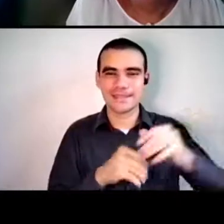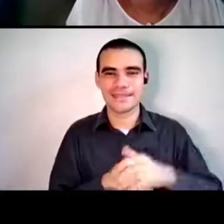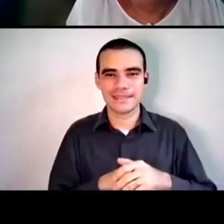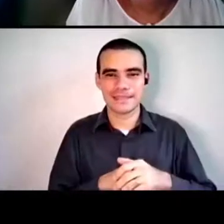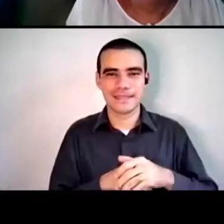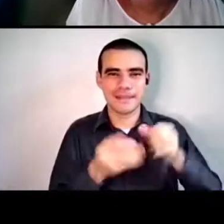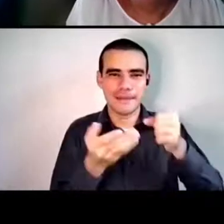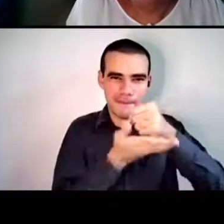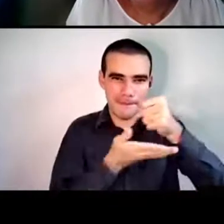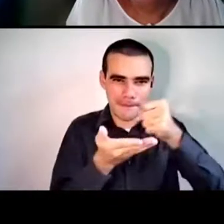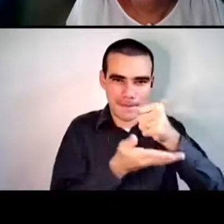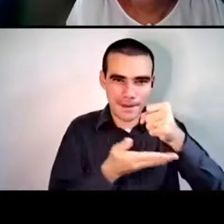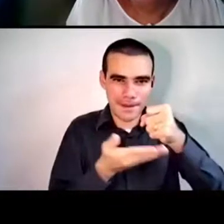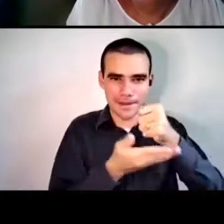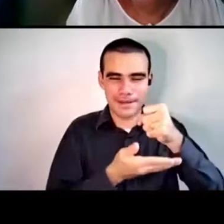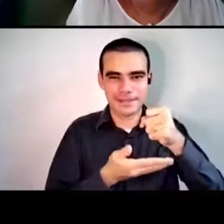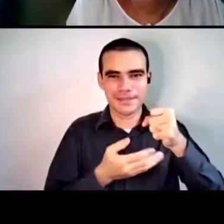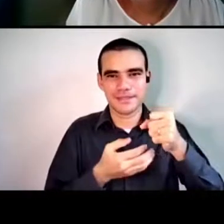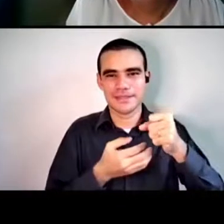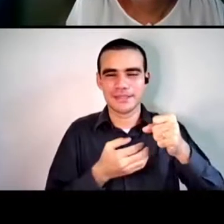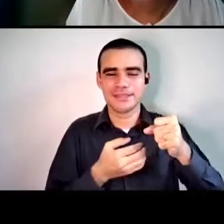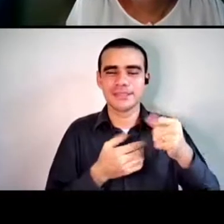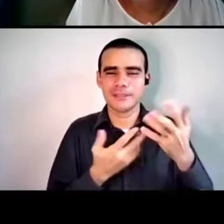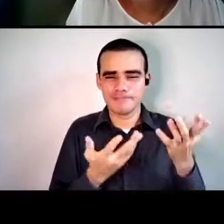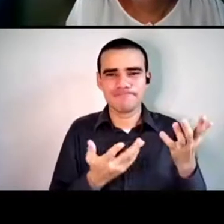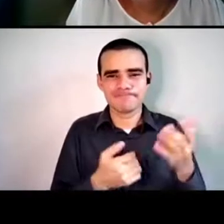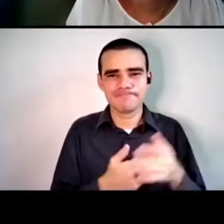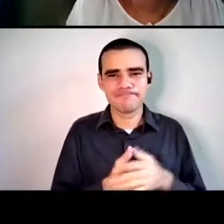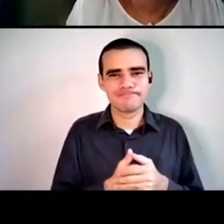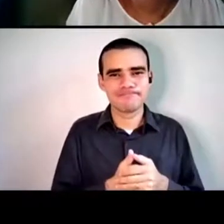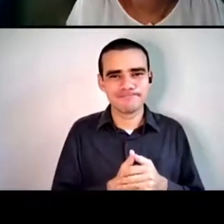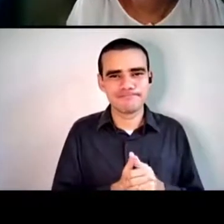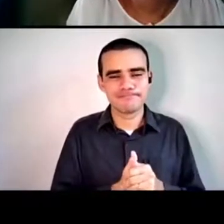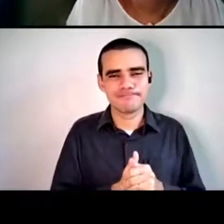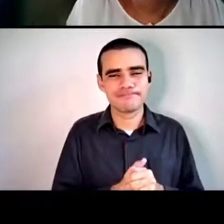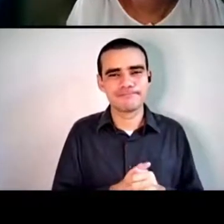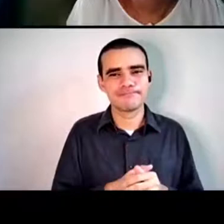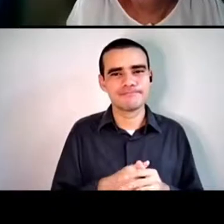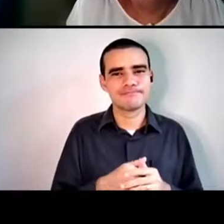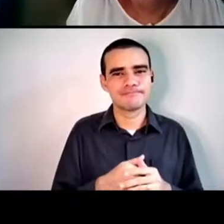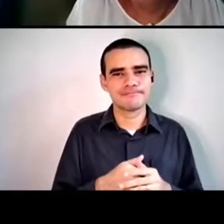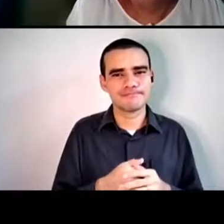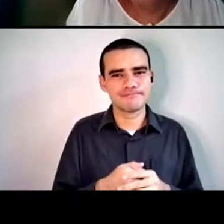About the basic teaching, the basic learning,